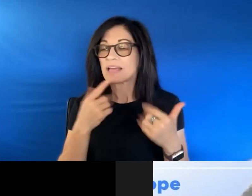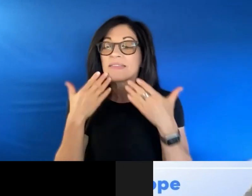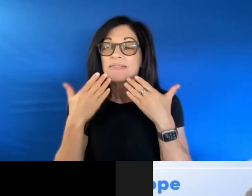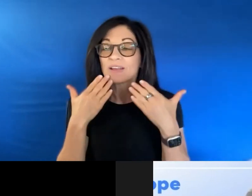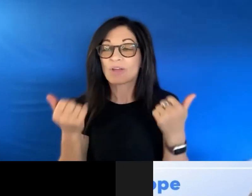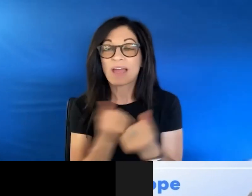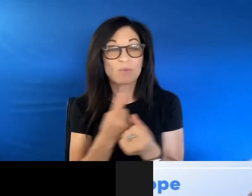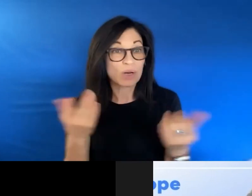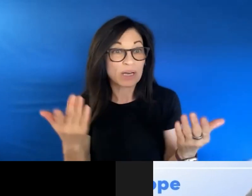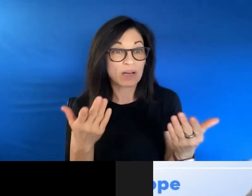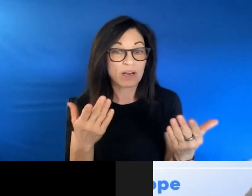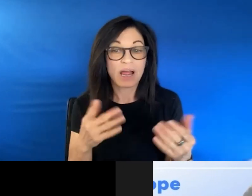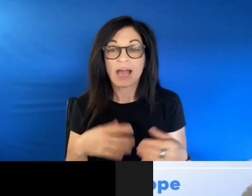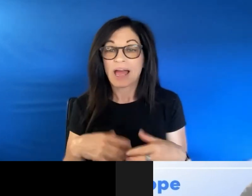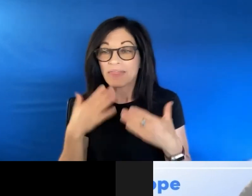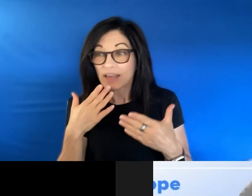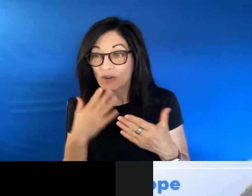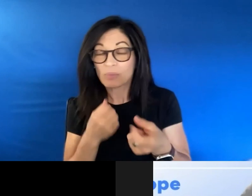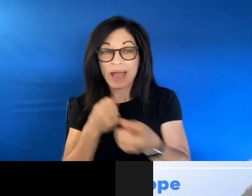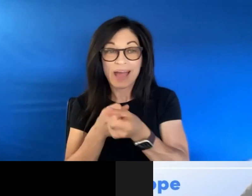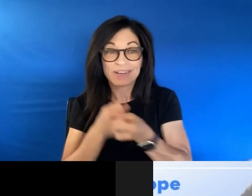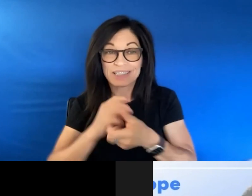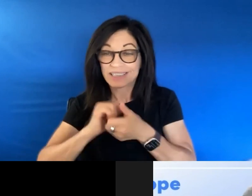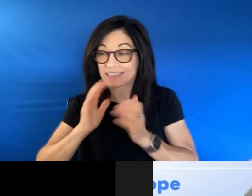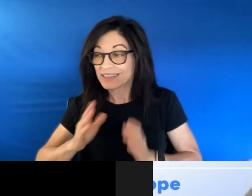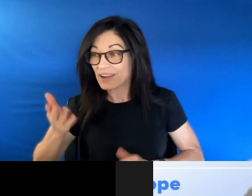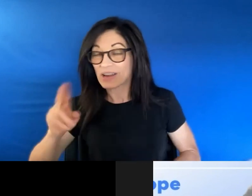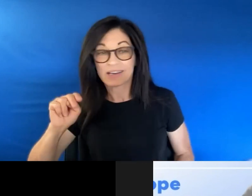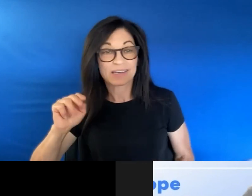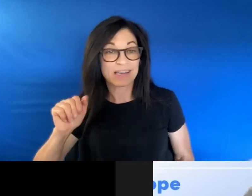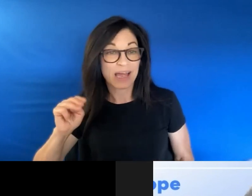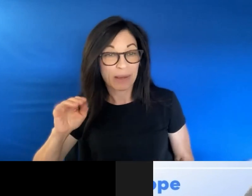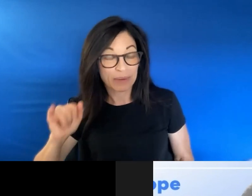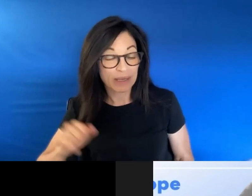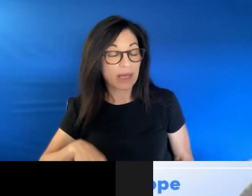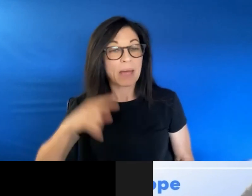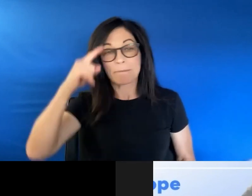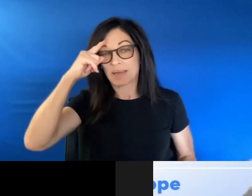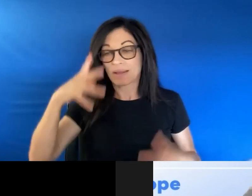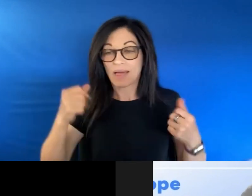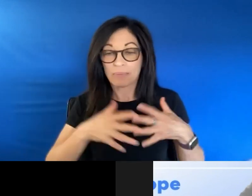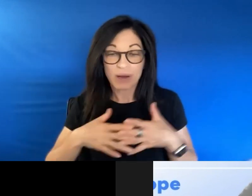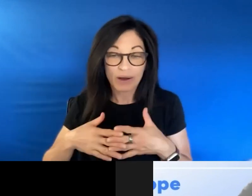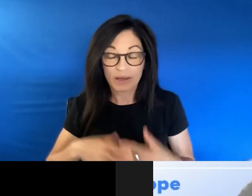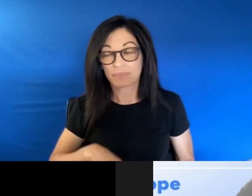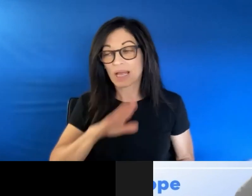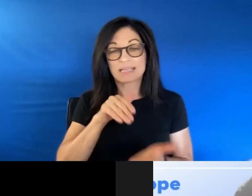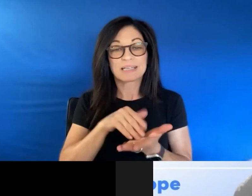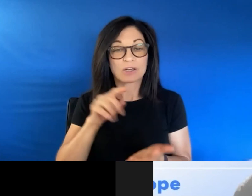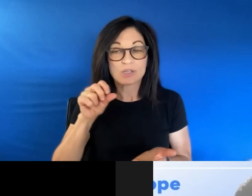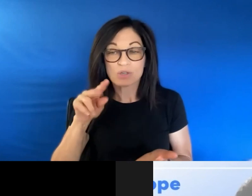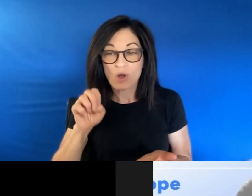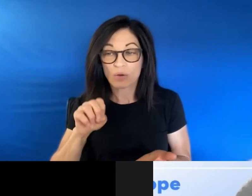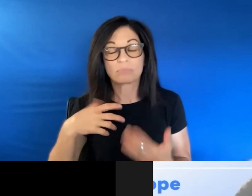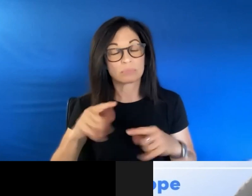to my advocacy counterparts at NAMI, Mental Health America, Centerstone. This is a team